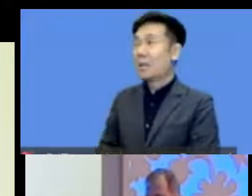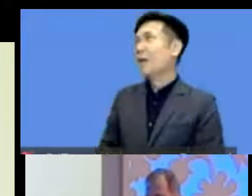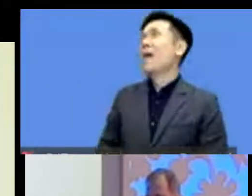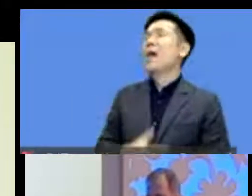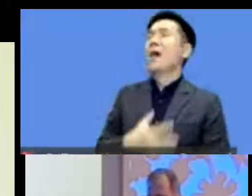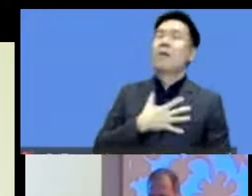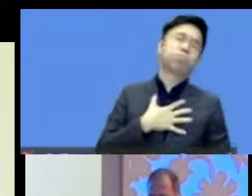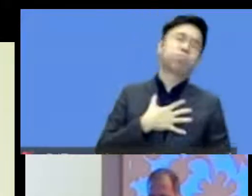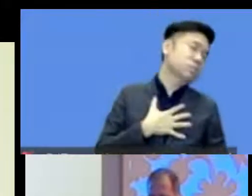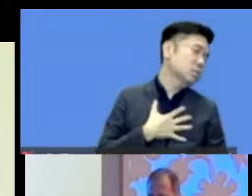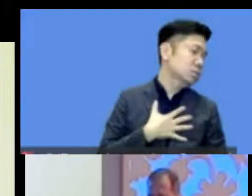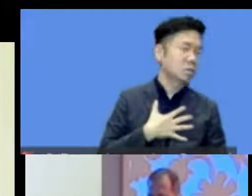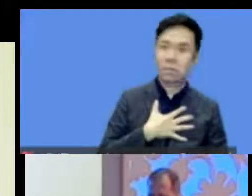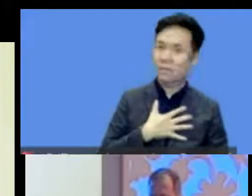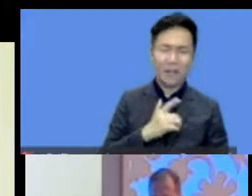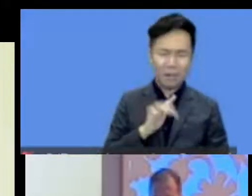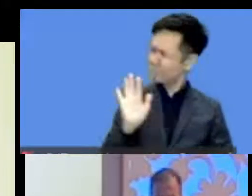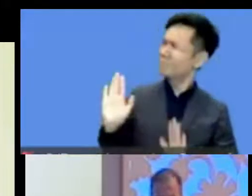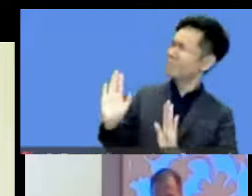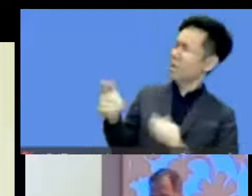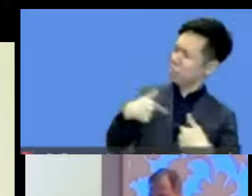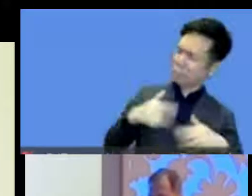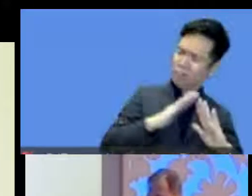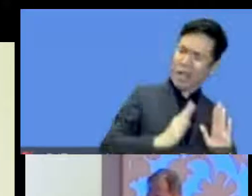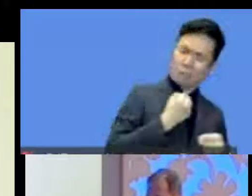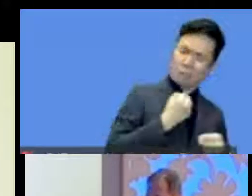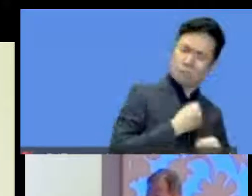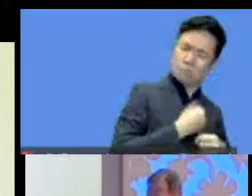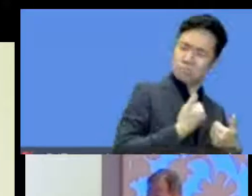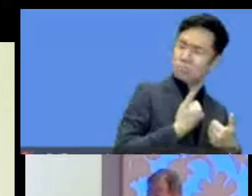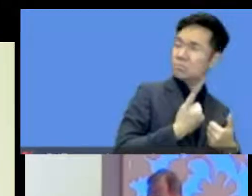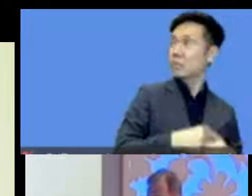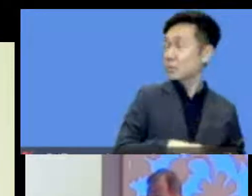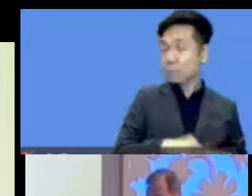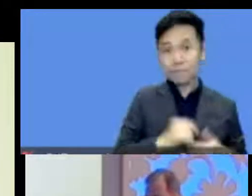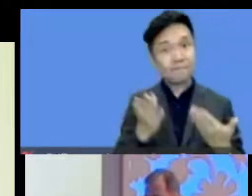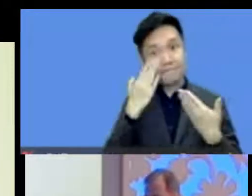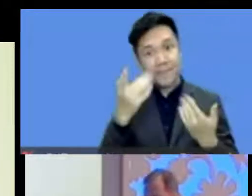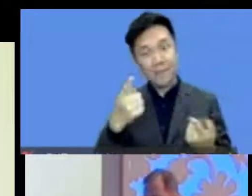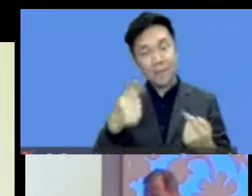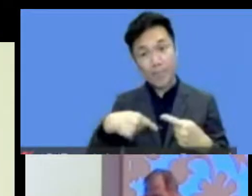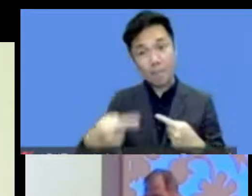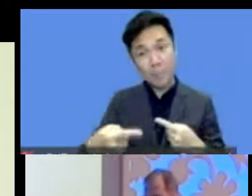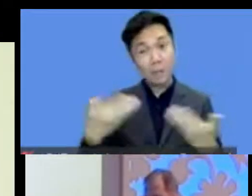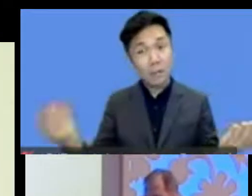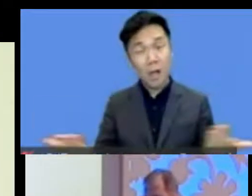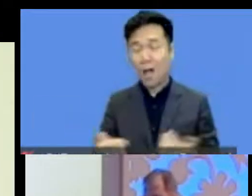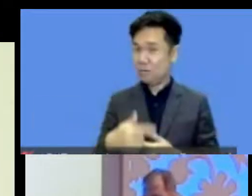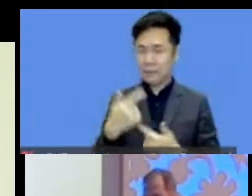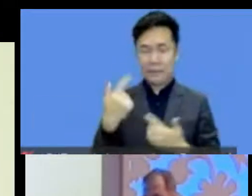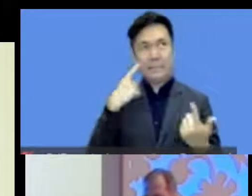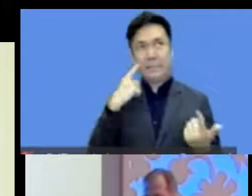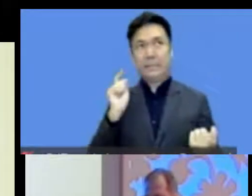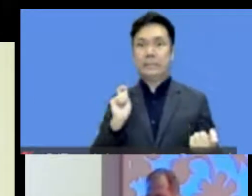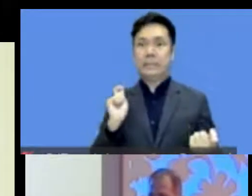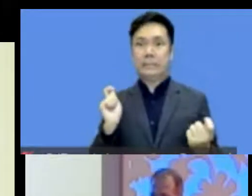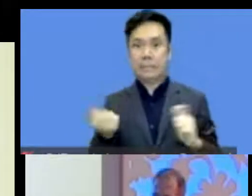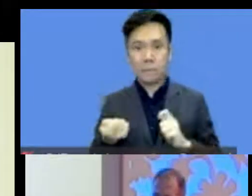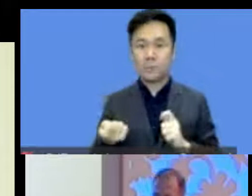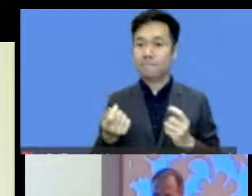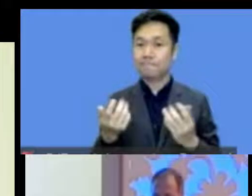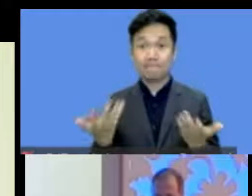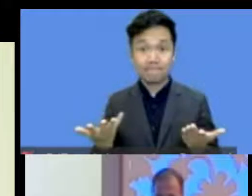there is a sort of price that we need to pay for this kind of transition. The question is, how much?